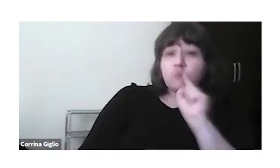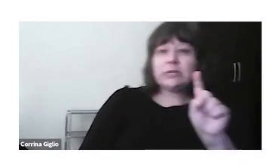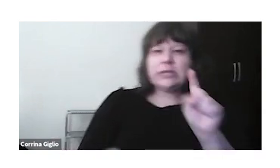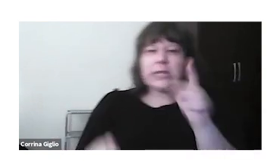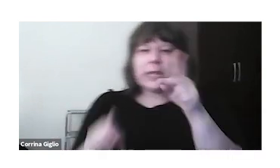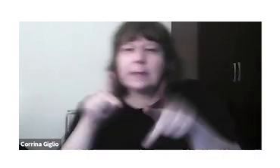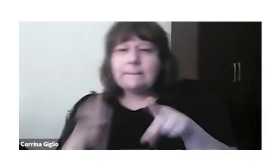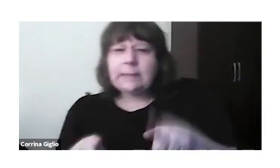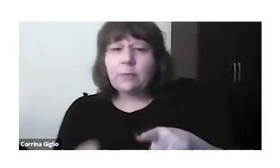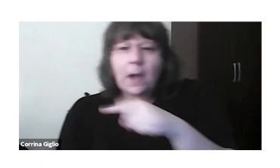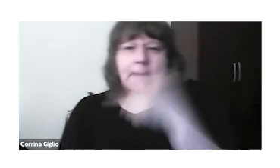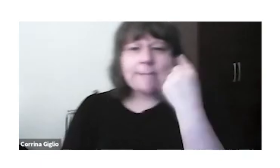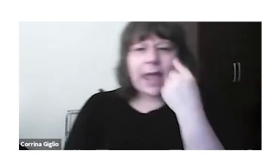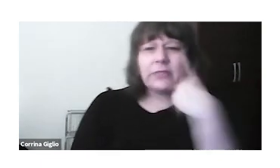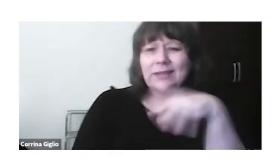have made